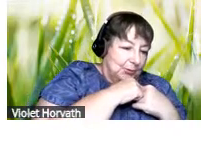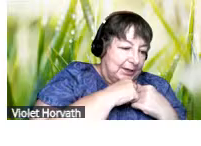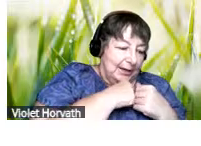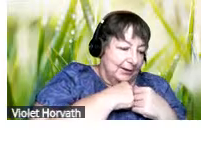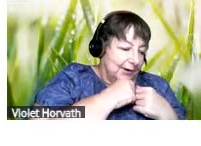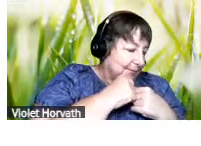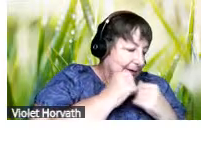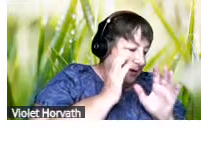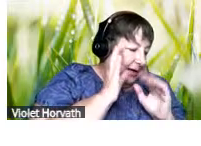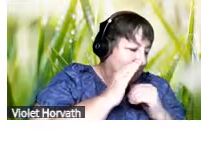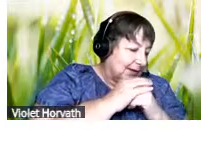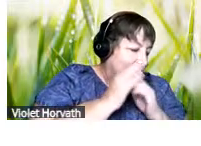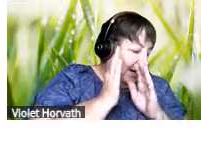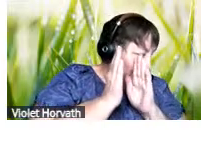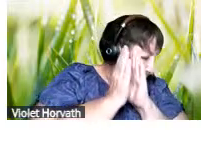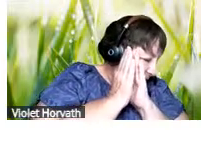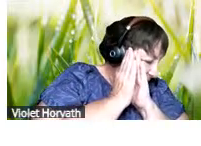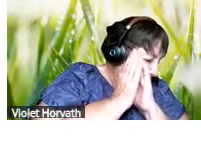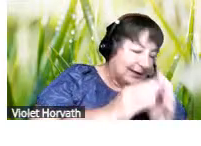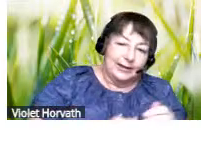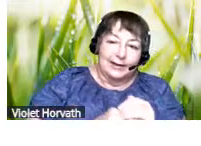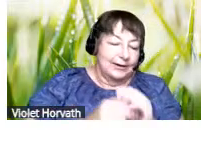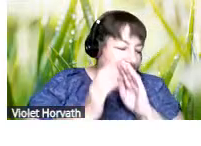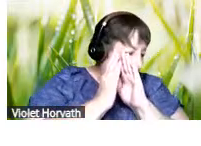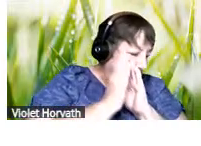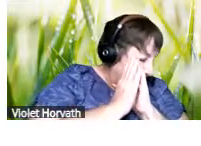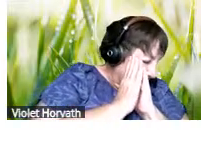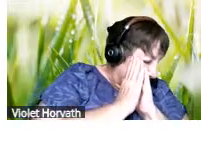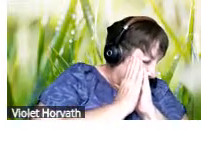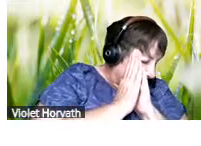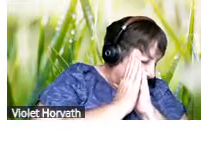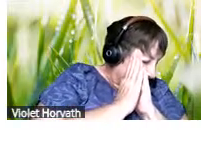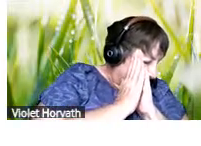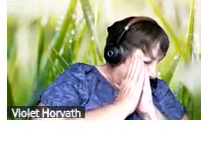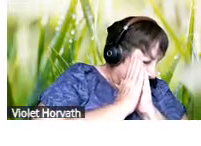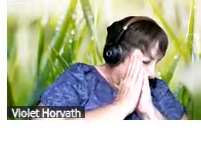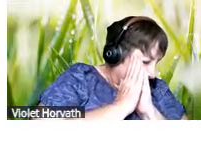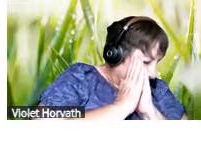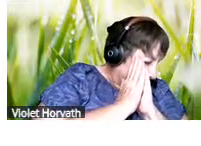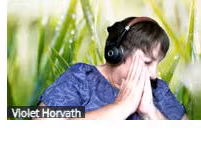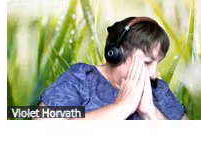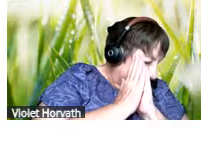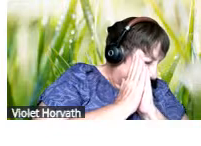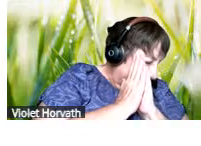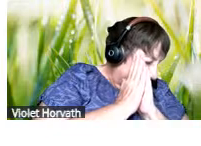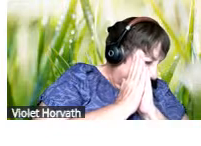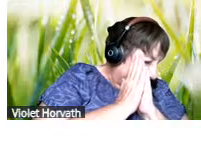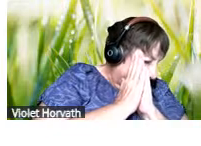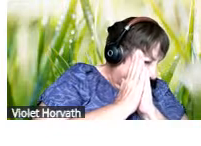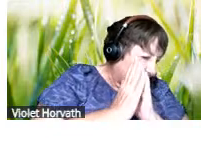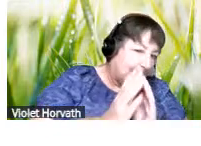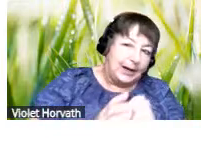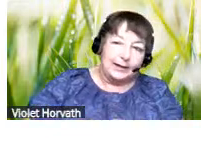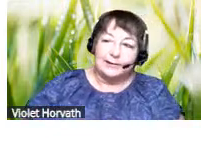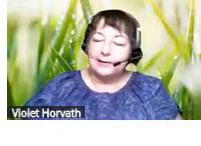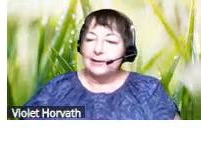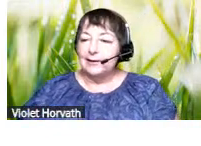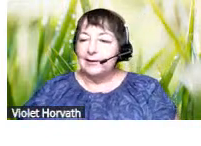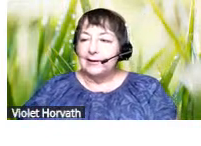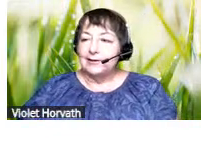going to pretend they're not even there. I don't see a disabled person, nobody with a disability there. I'll just look